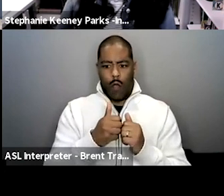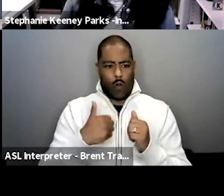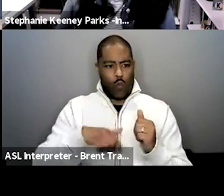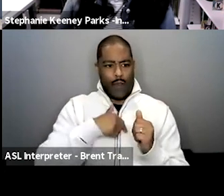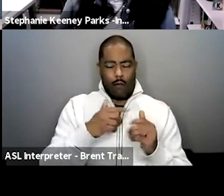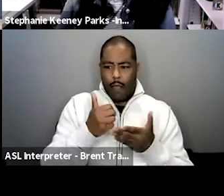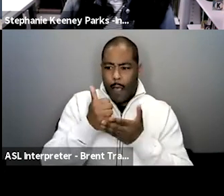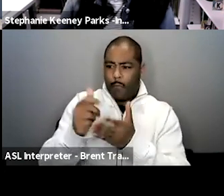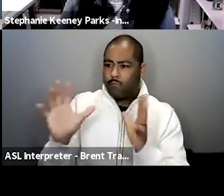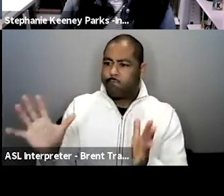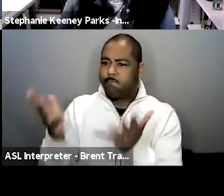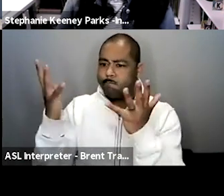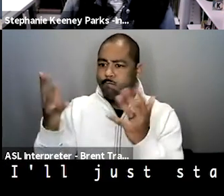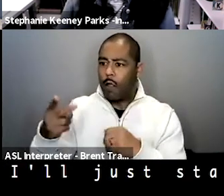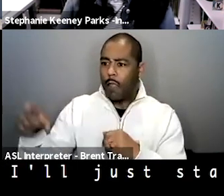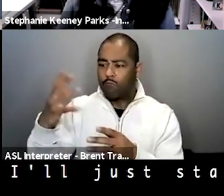answer.